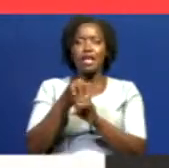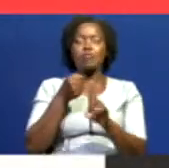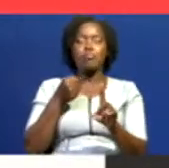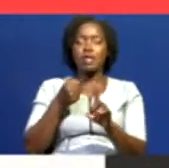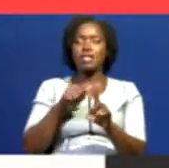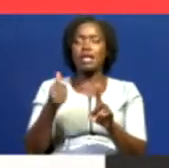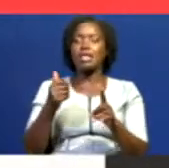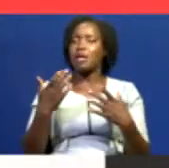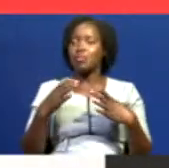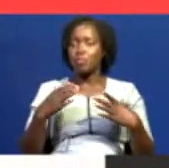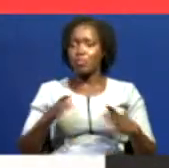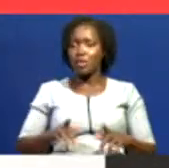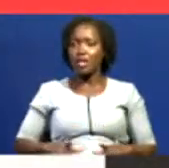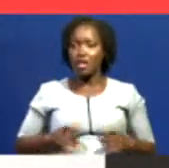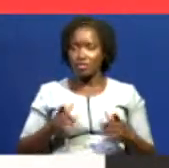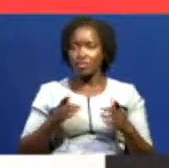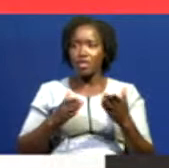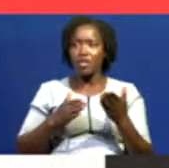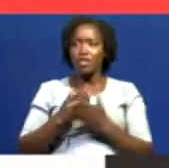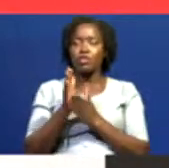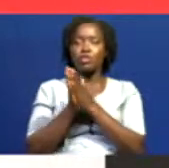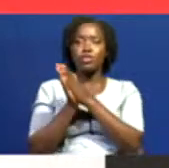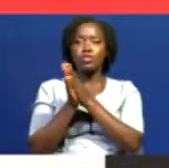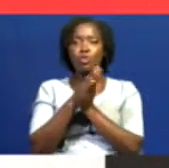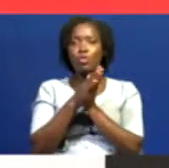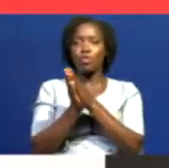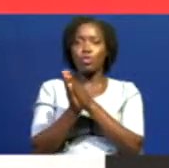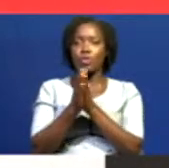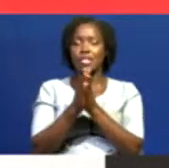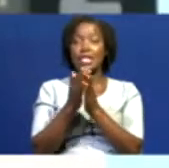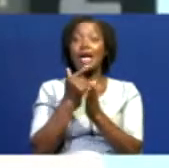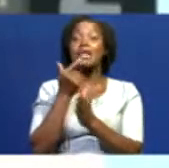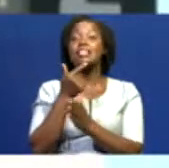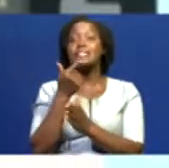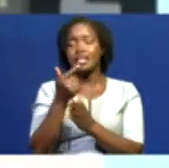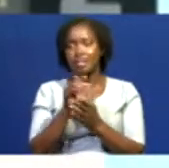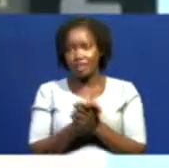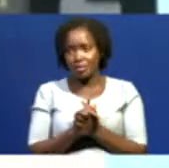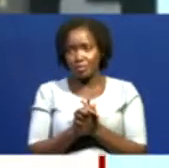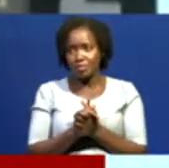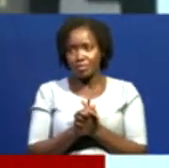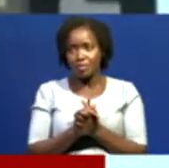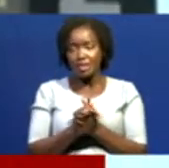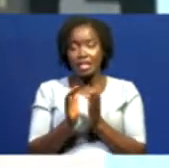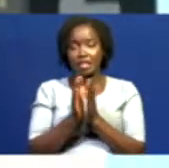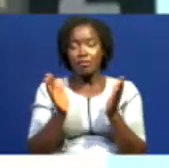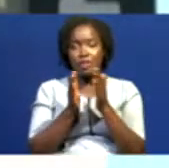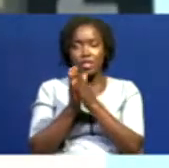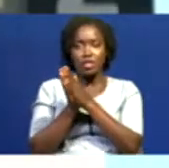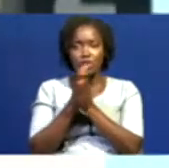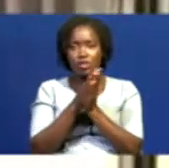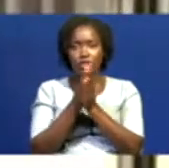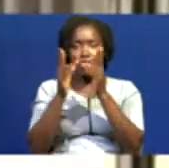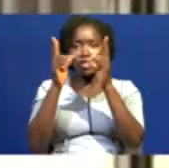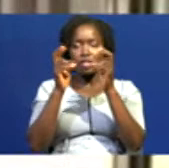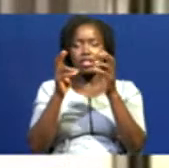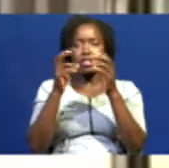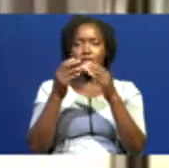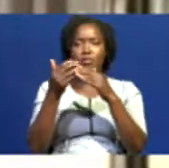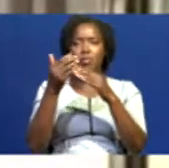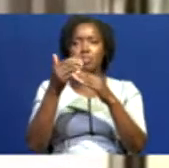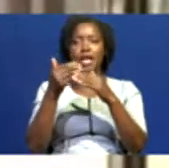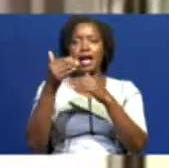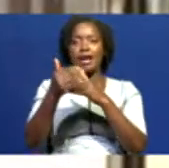people's lives through the stories that I tell. Pauline's video story was titled Behind